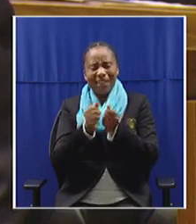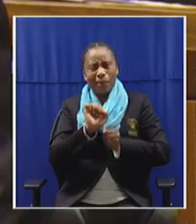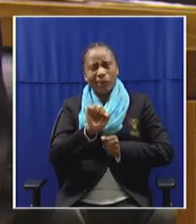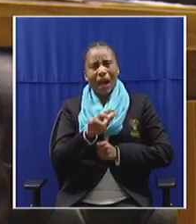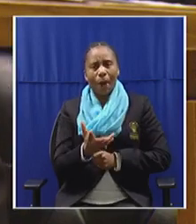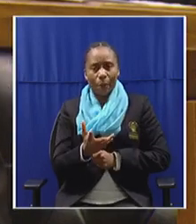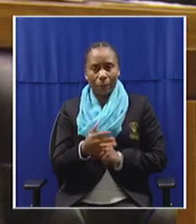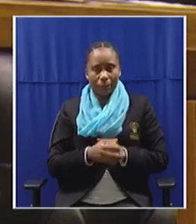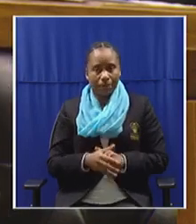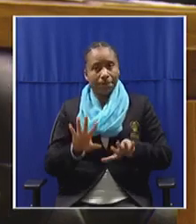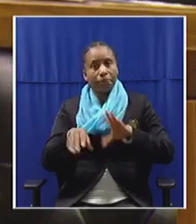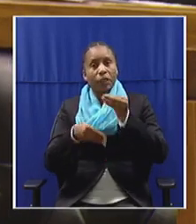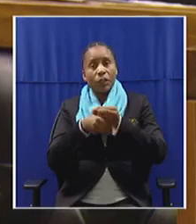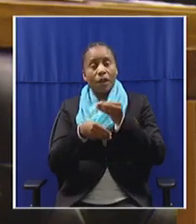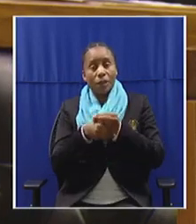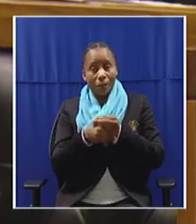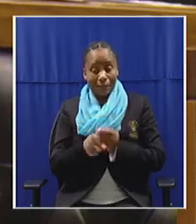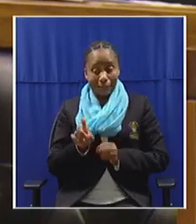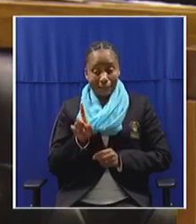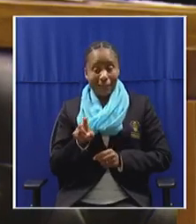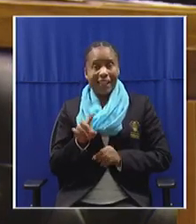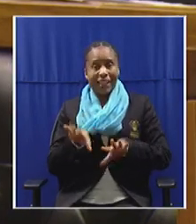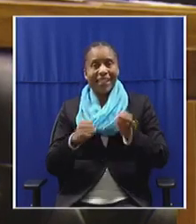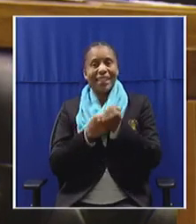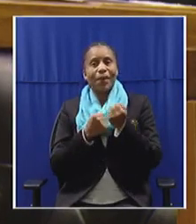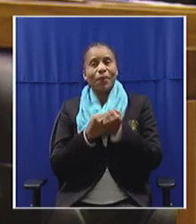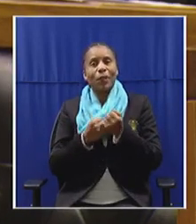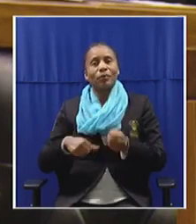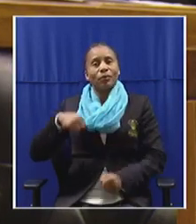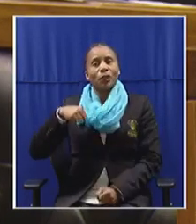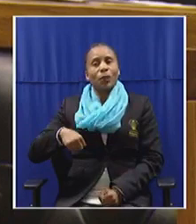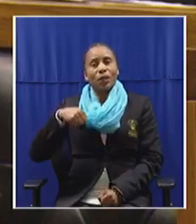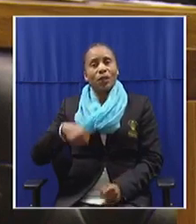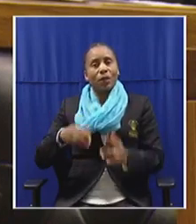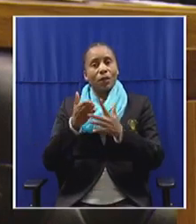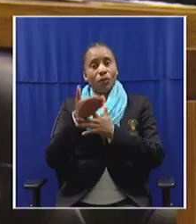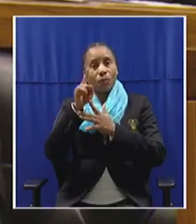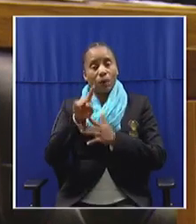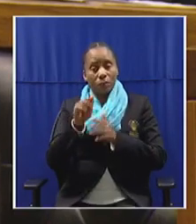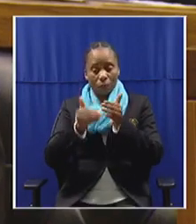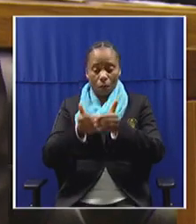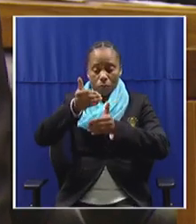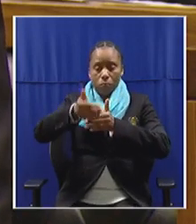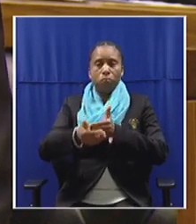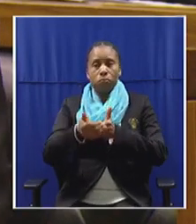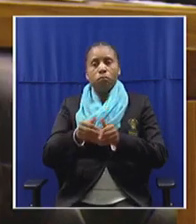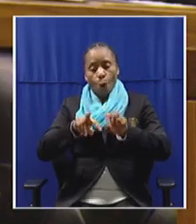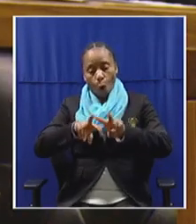Additionally, COCTA is supporting municipalities through post-audit action